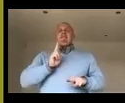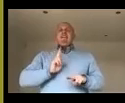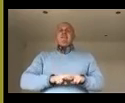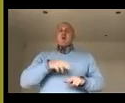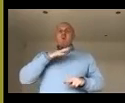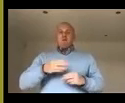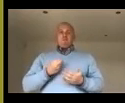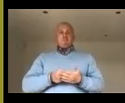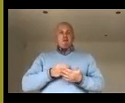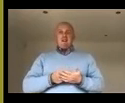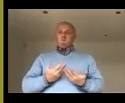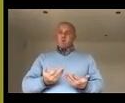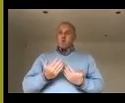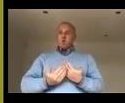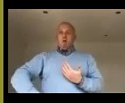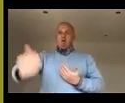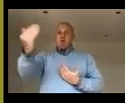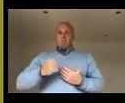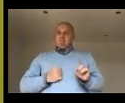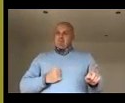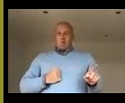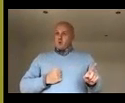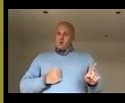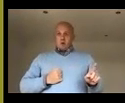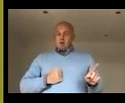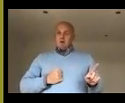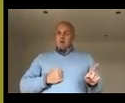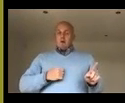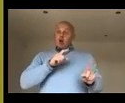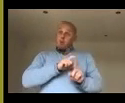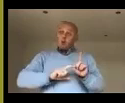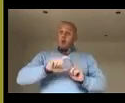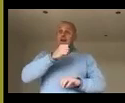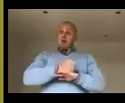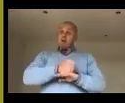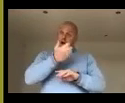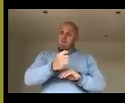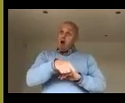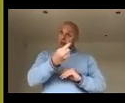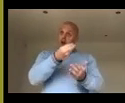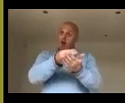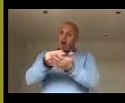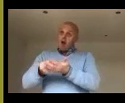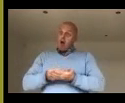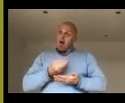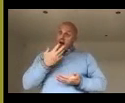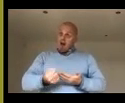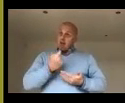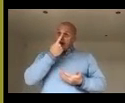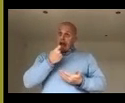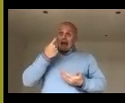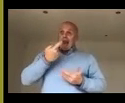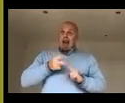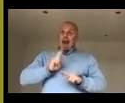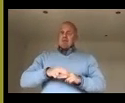until things change. Now, the Community Foundation does have other grant schemes that are still running. So there are other possibilities if you're looking for